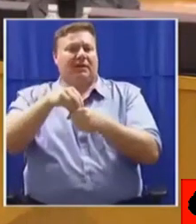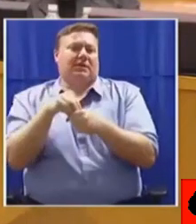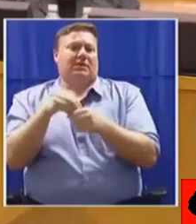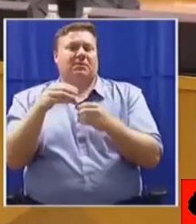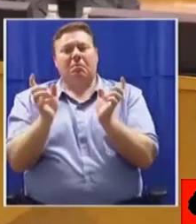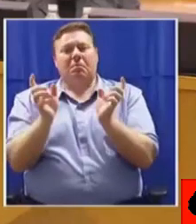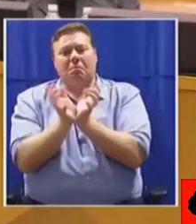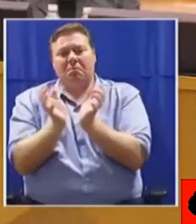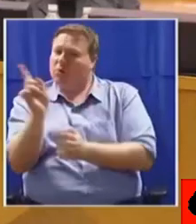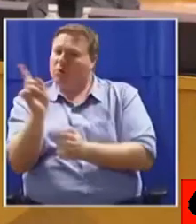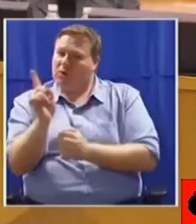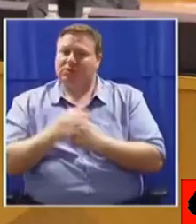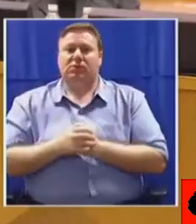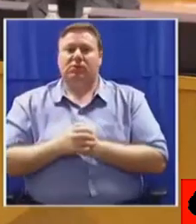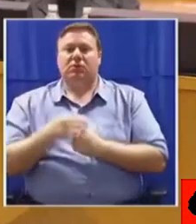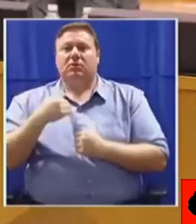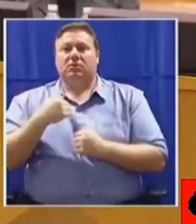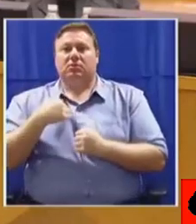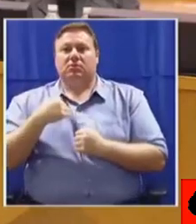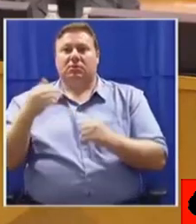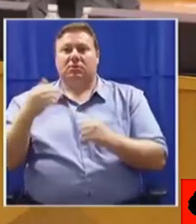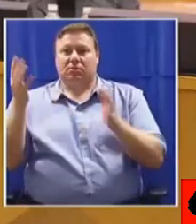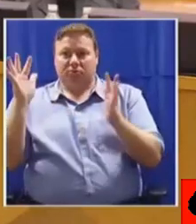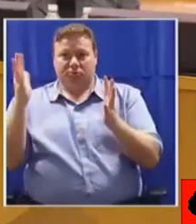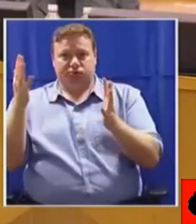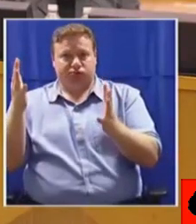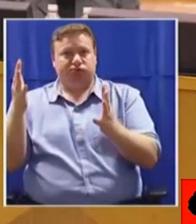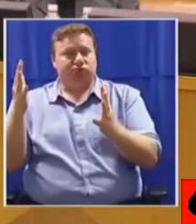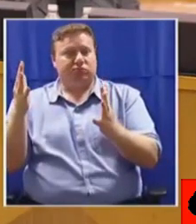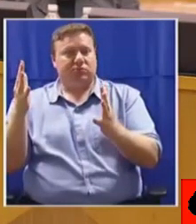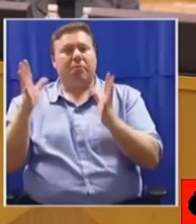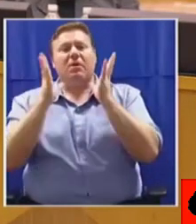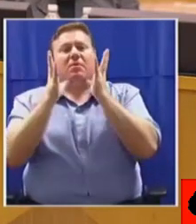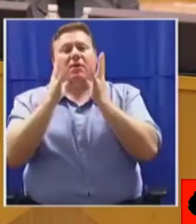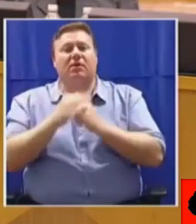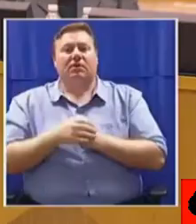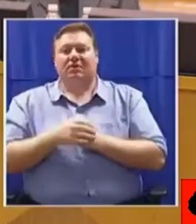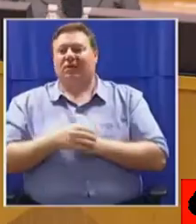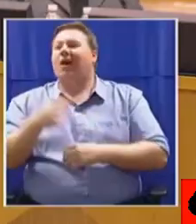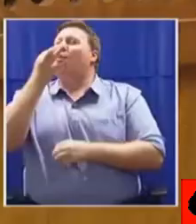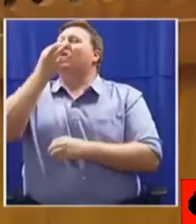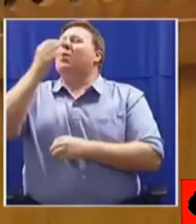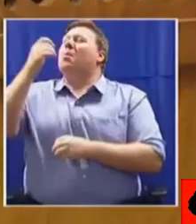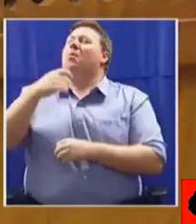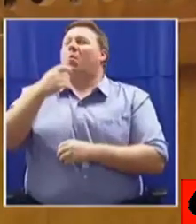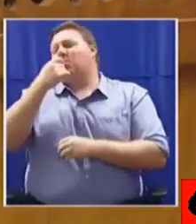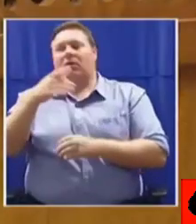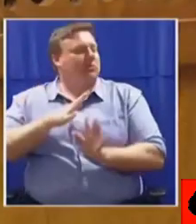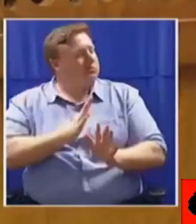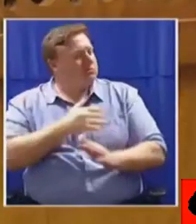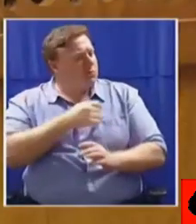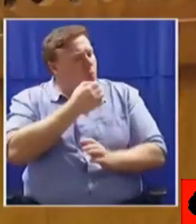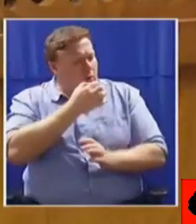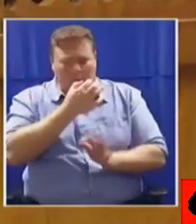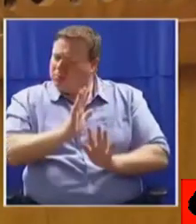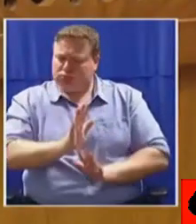you, Honorable. No, he was not a whistleblower. He was just doing his civic duty, and I thank Honorable Malema for